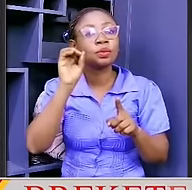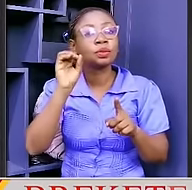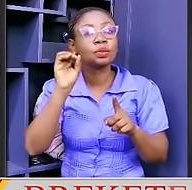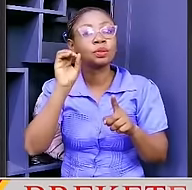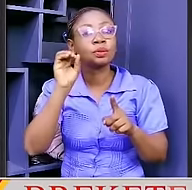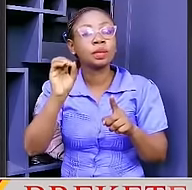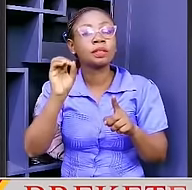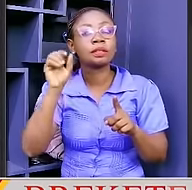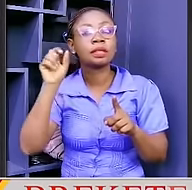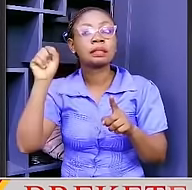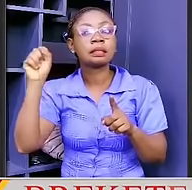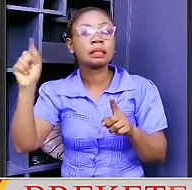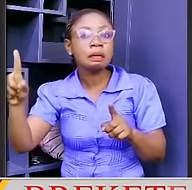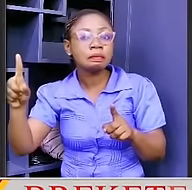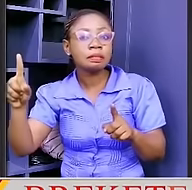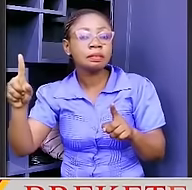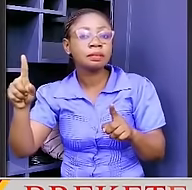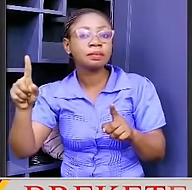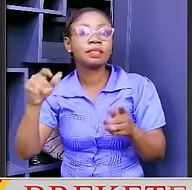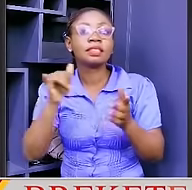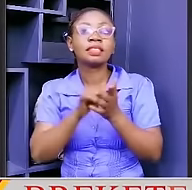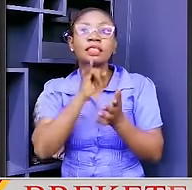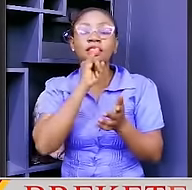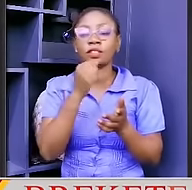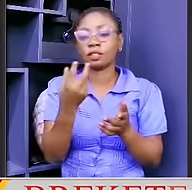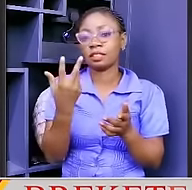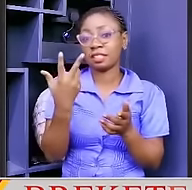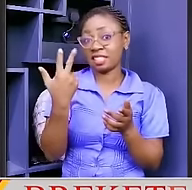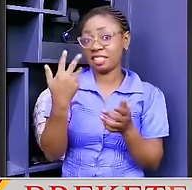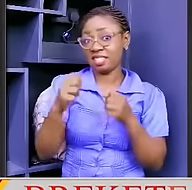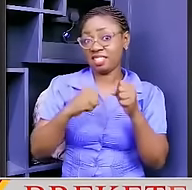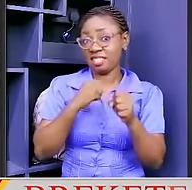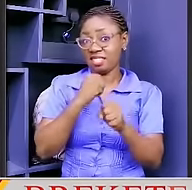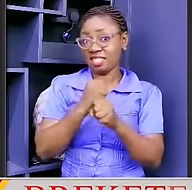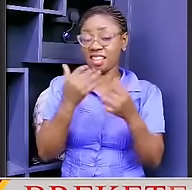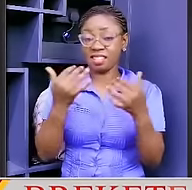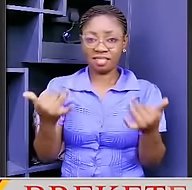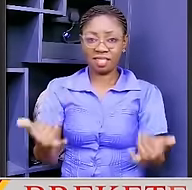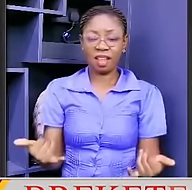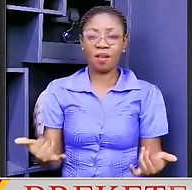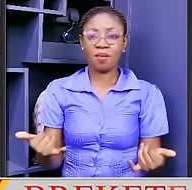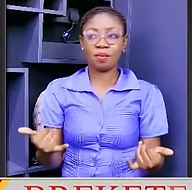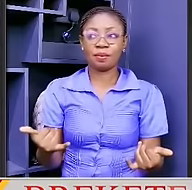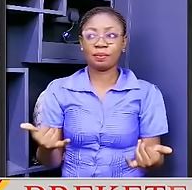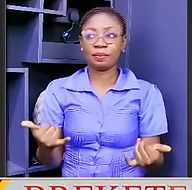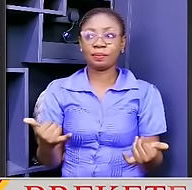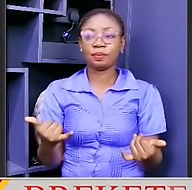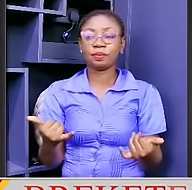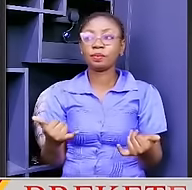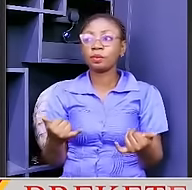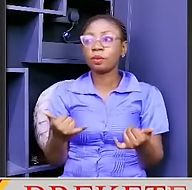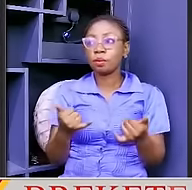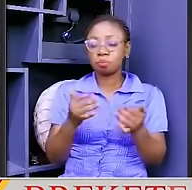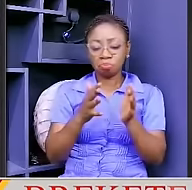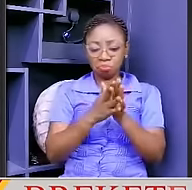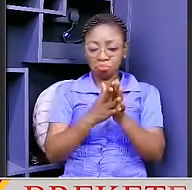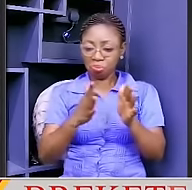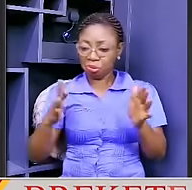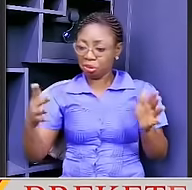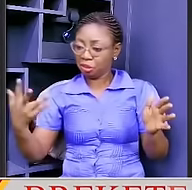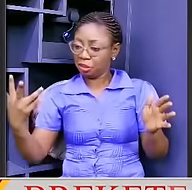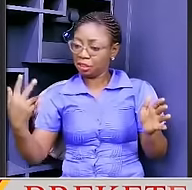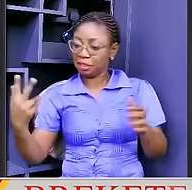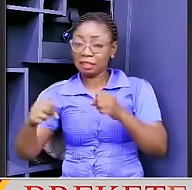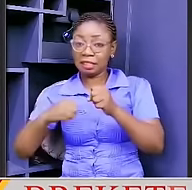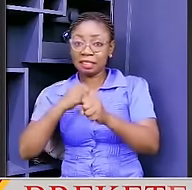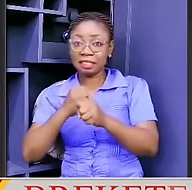sir. So like 2011, that's 12 years, I be 13 years. 13 years, sir. 13 years. Yes, sir. So all through these 13 years, now like